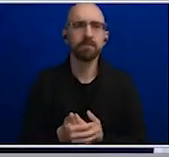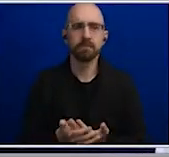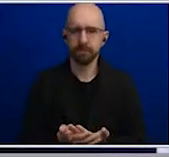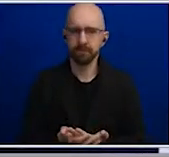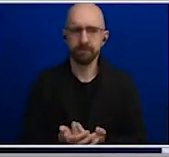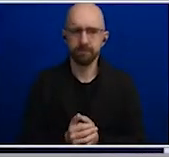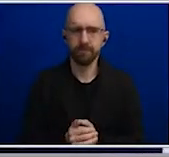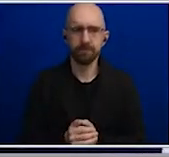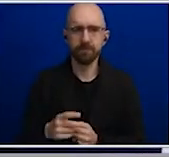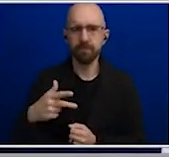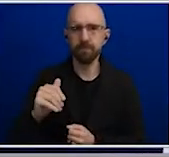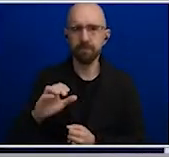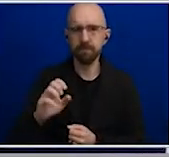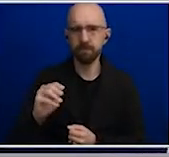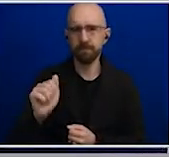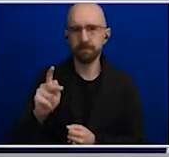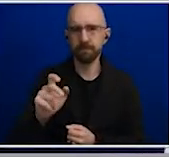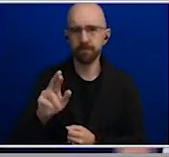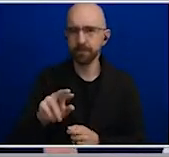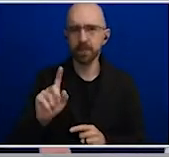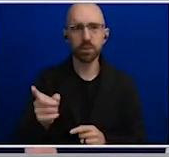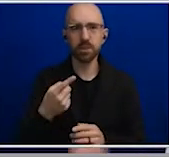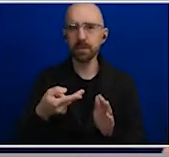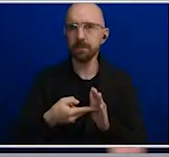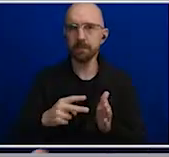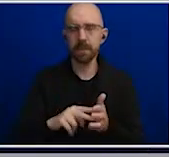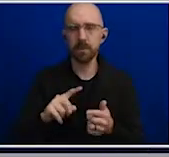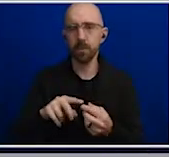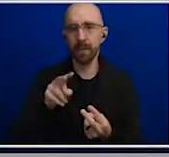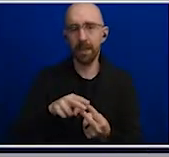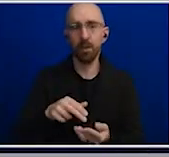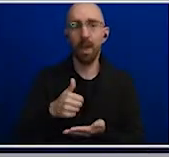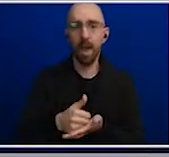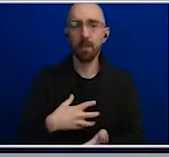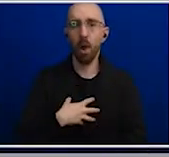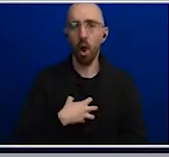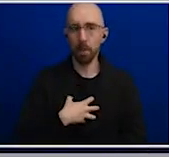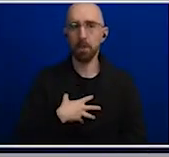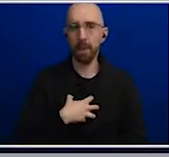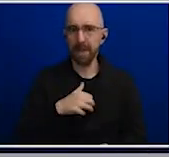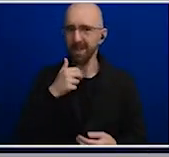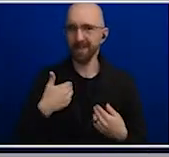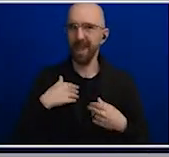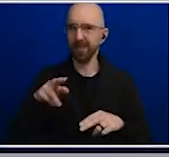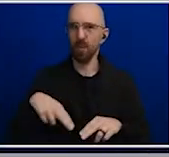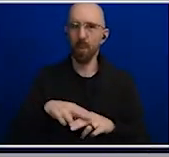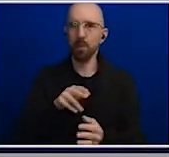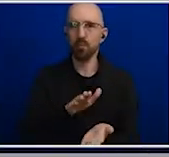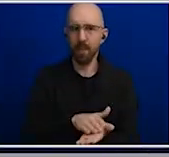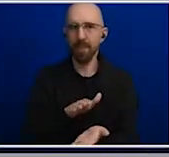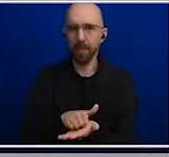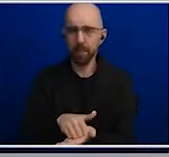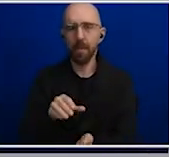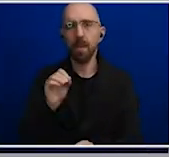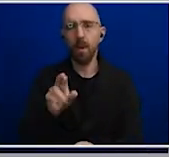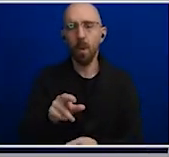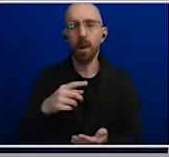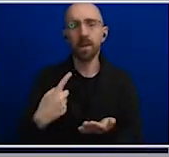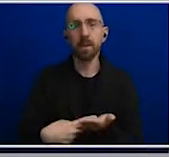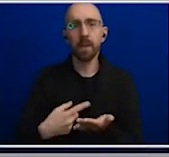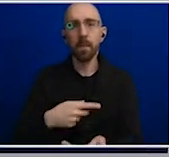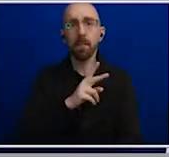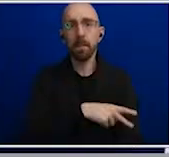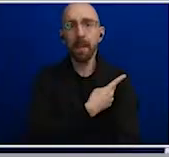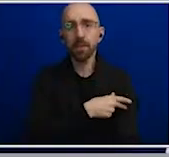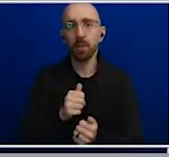Pacemakers just meant to either help a heartbeat that doesn't have a normal rhythm, or sometimes in patients with heart failure they